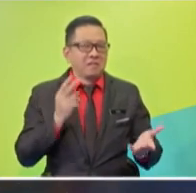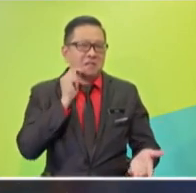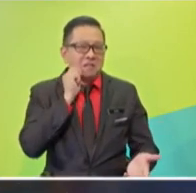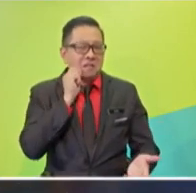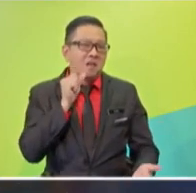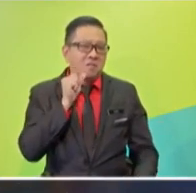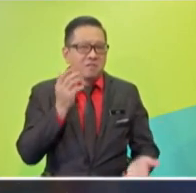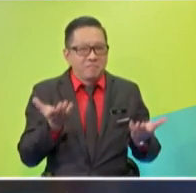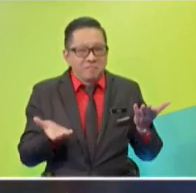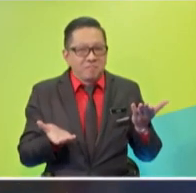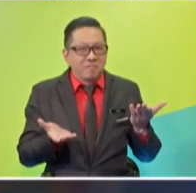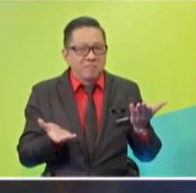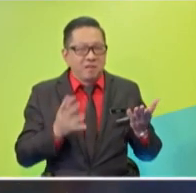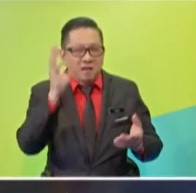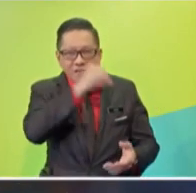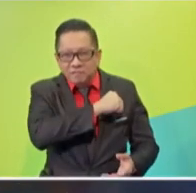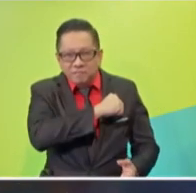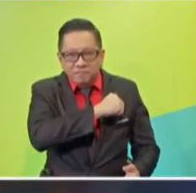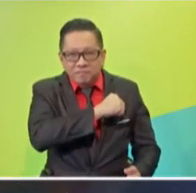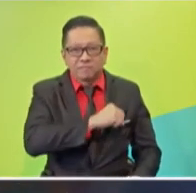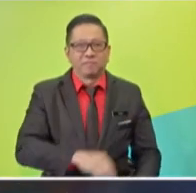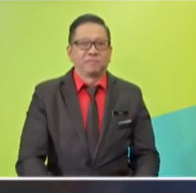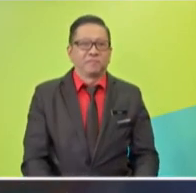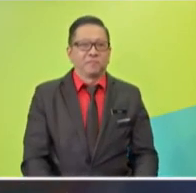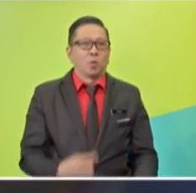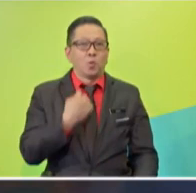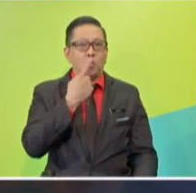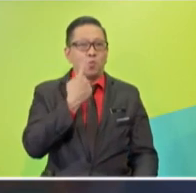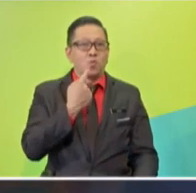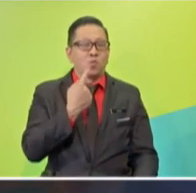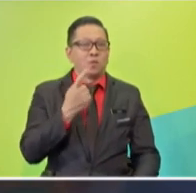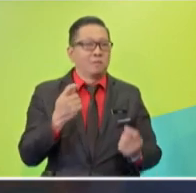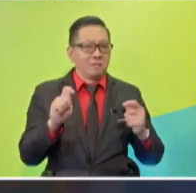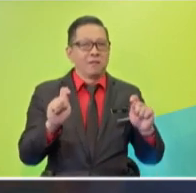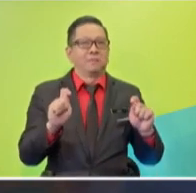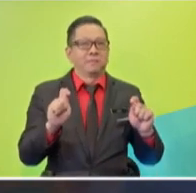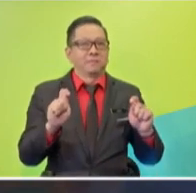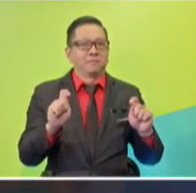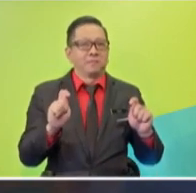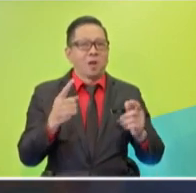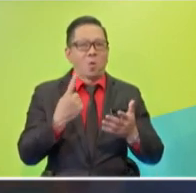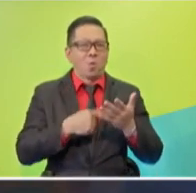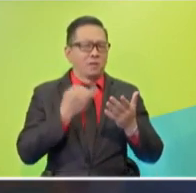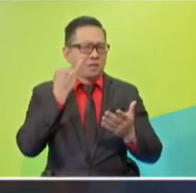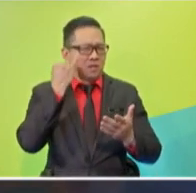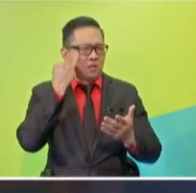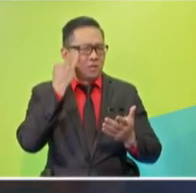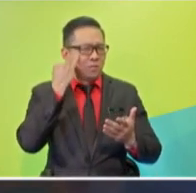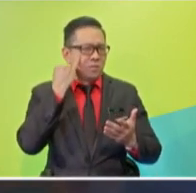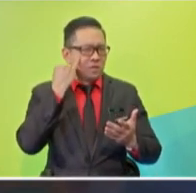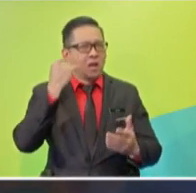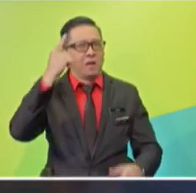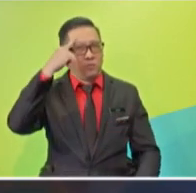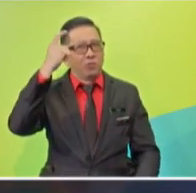Auni? Can you make a guess? Who would like to make the first guess? Yeah. What is Ilman's dream